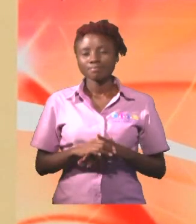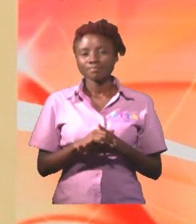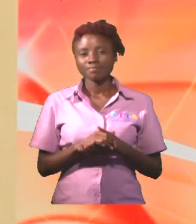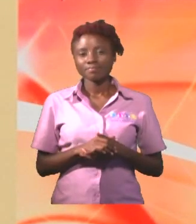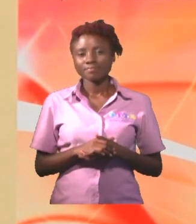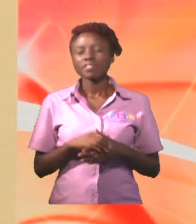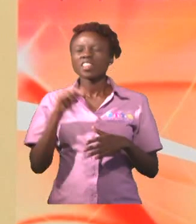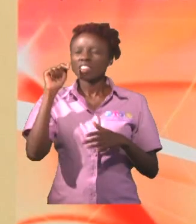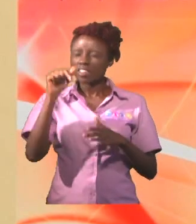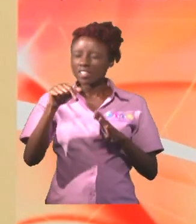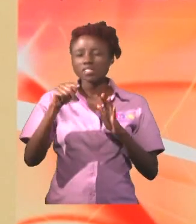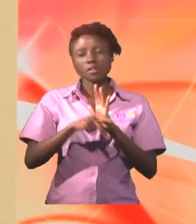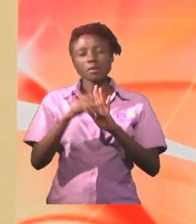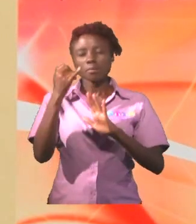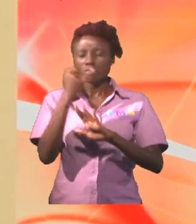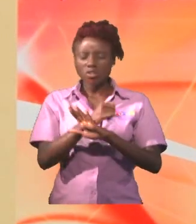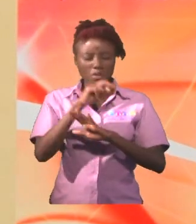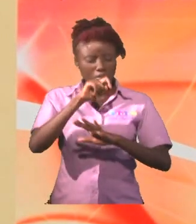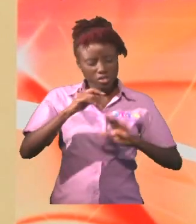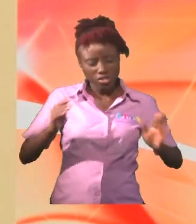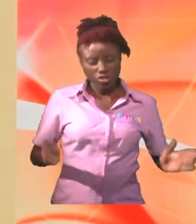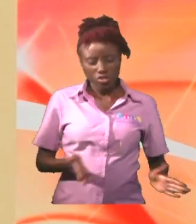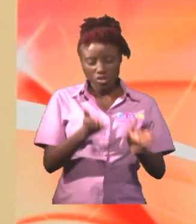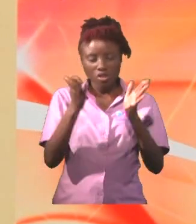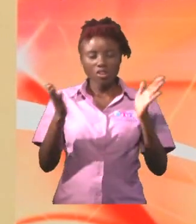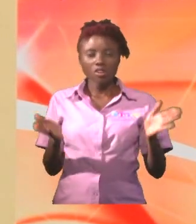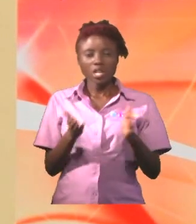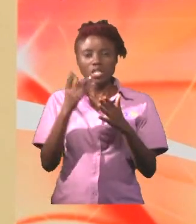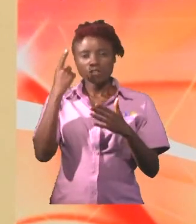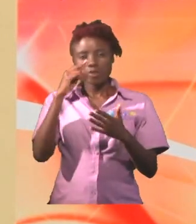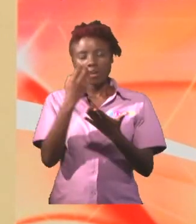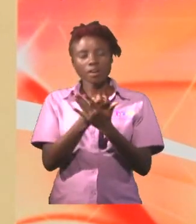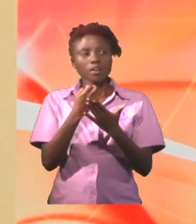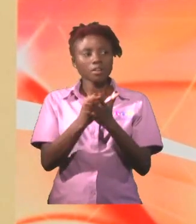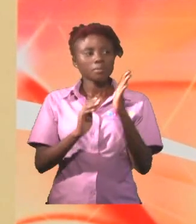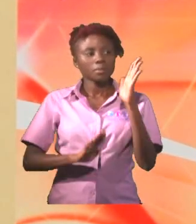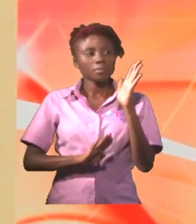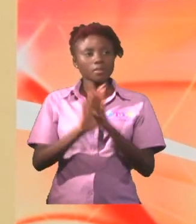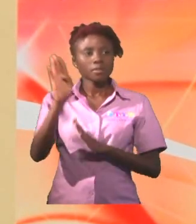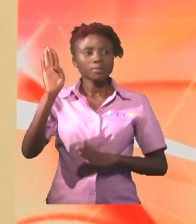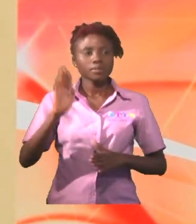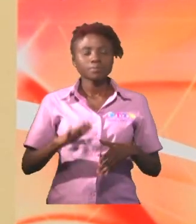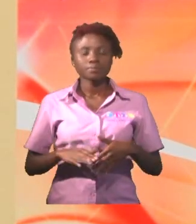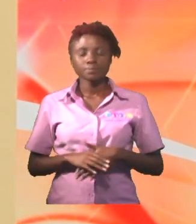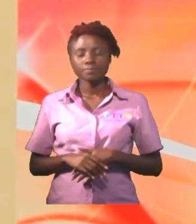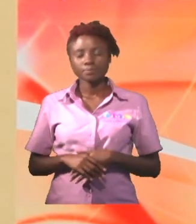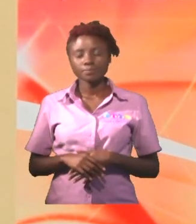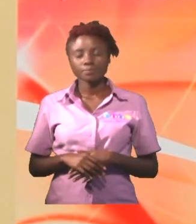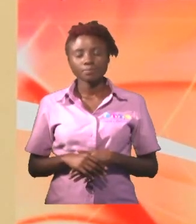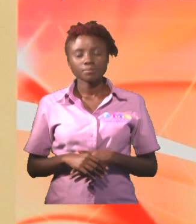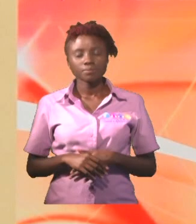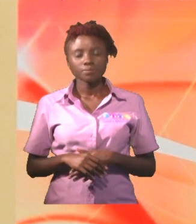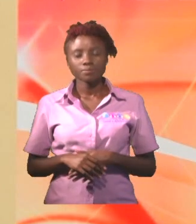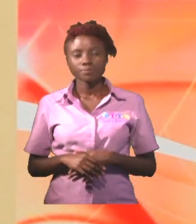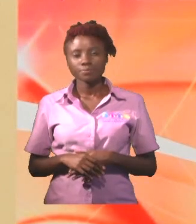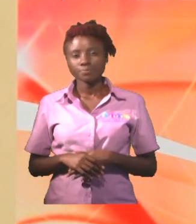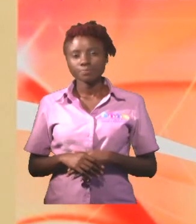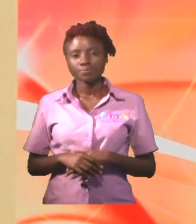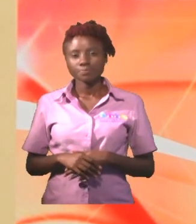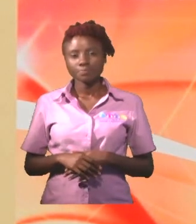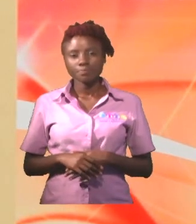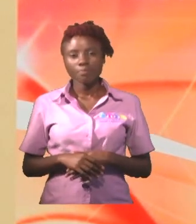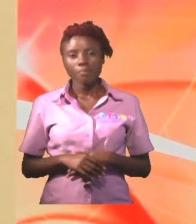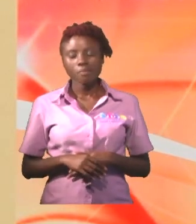such as these should be encouraged to allow for economic strides for the government. That if we spread